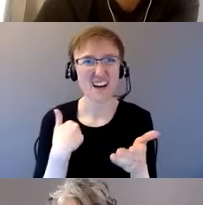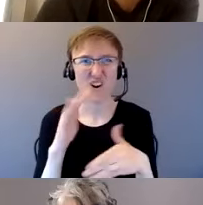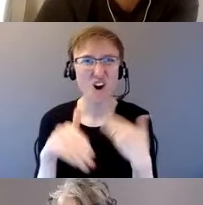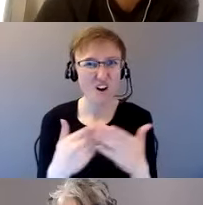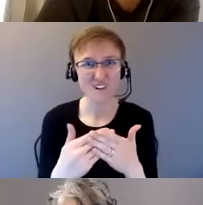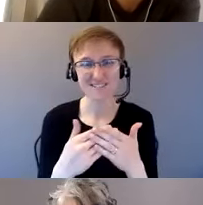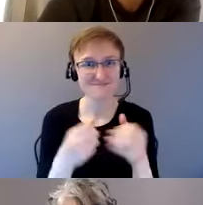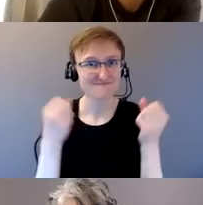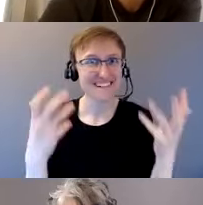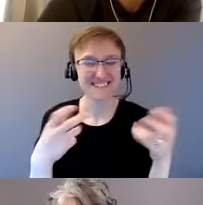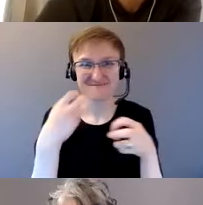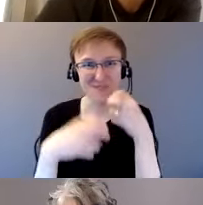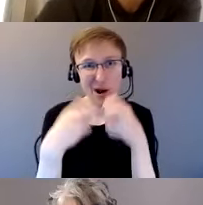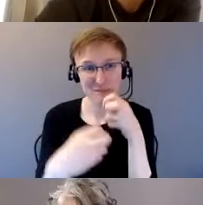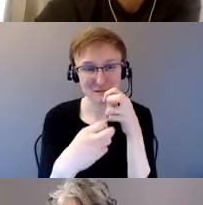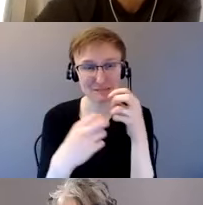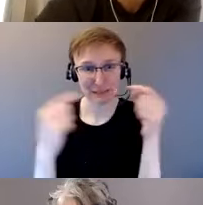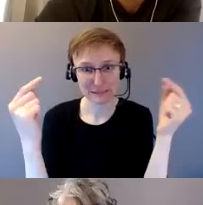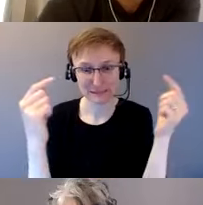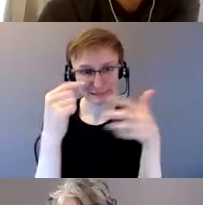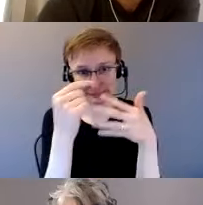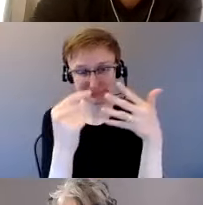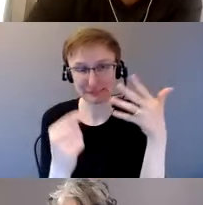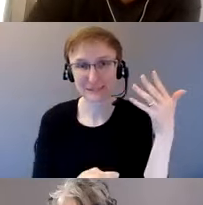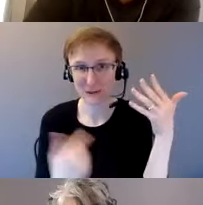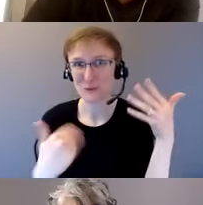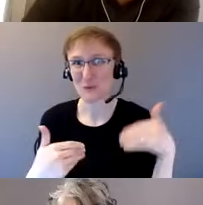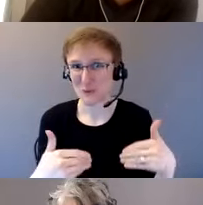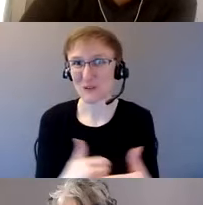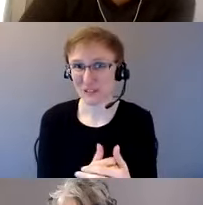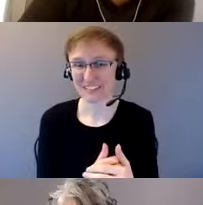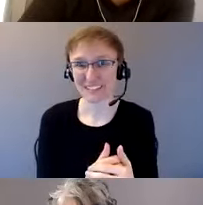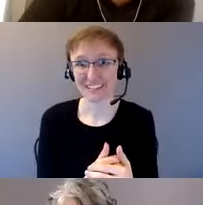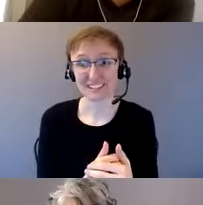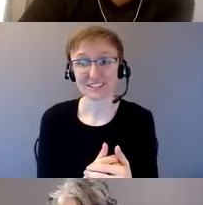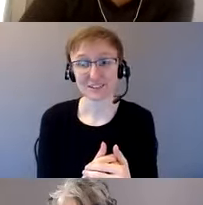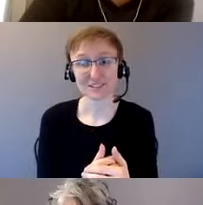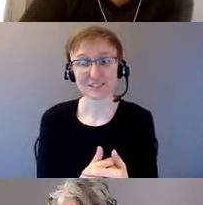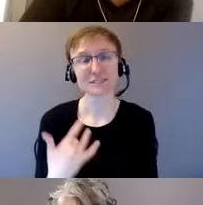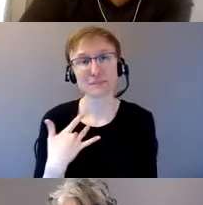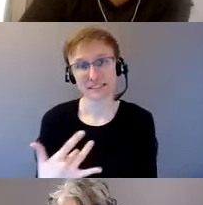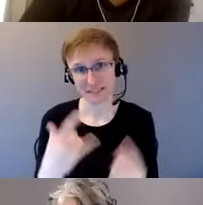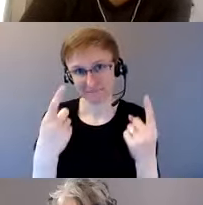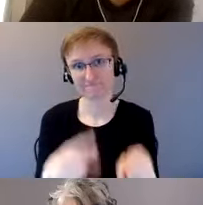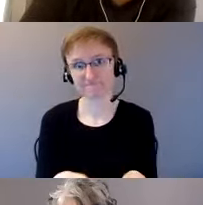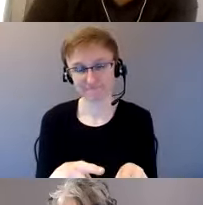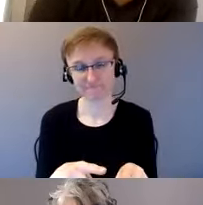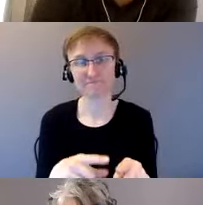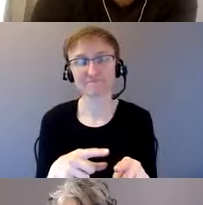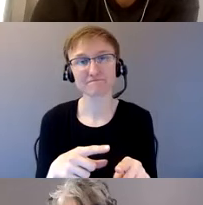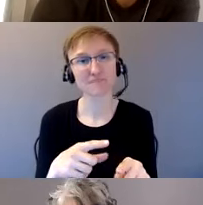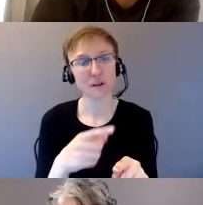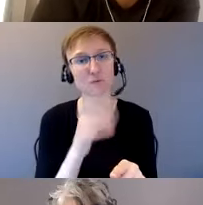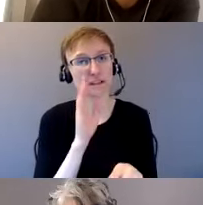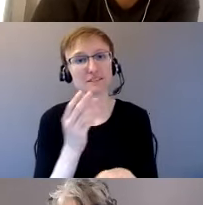time to unpack it all, but typically we would be, of course, alerted when there's identified concerns, when Courtney's